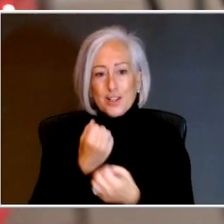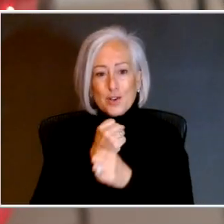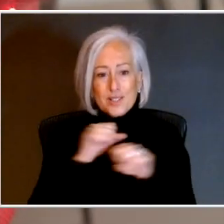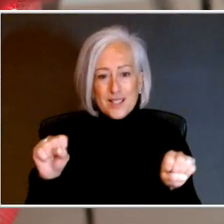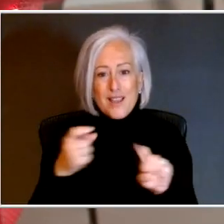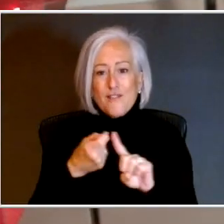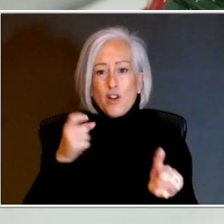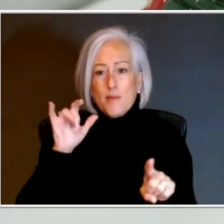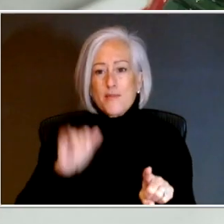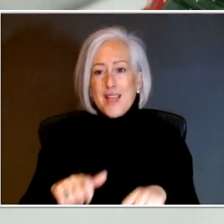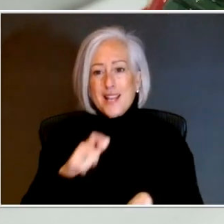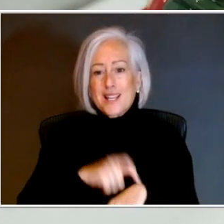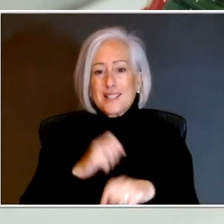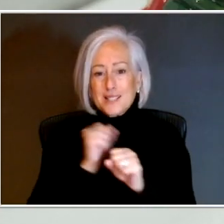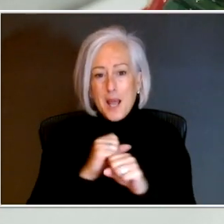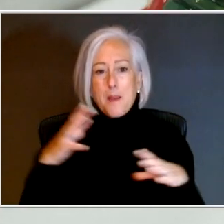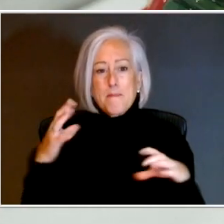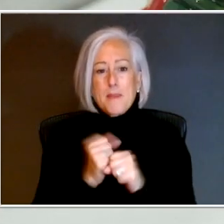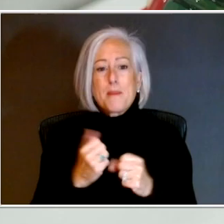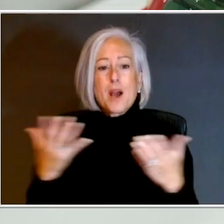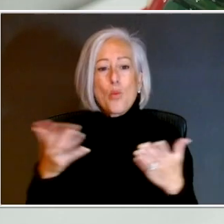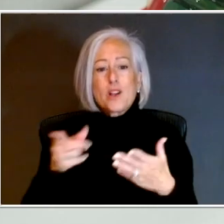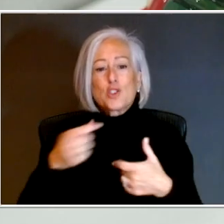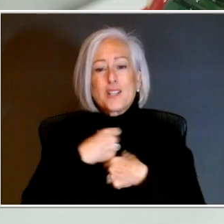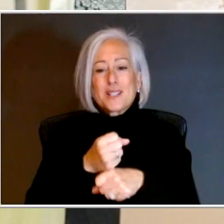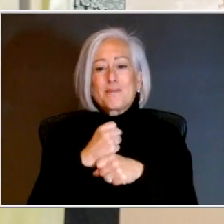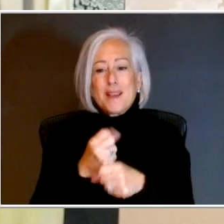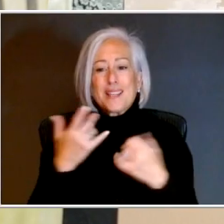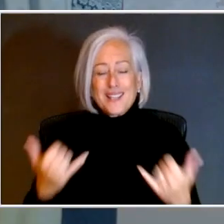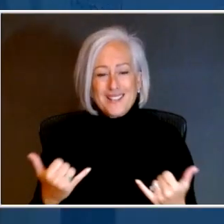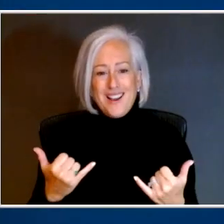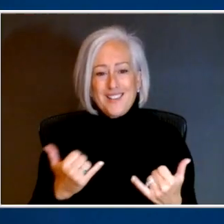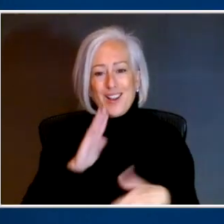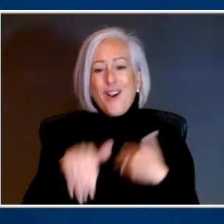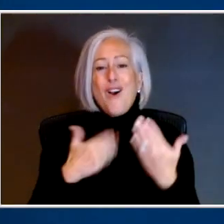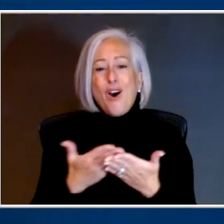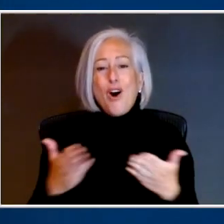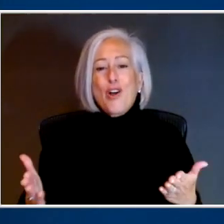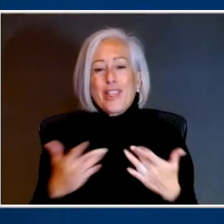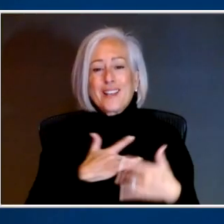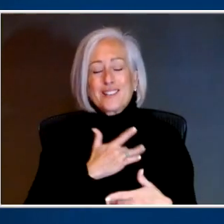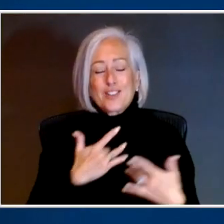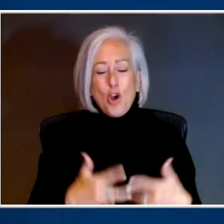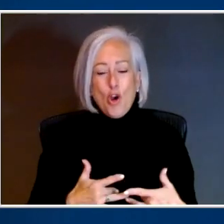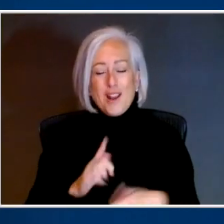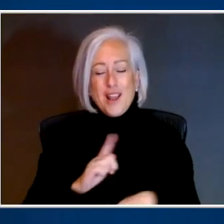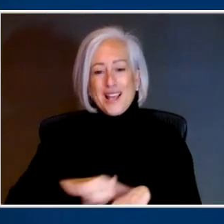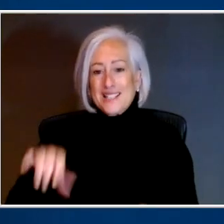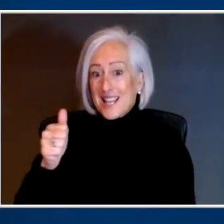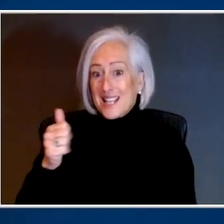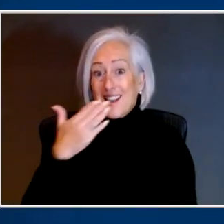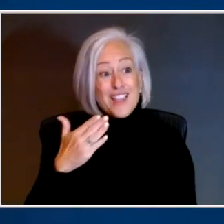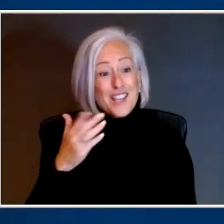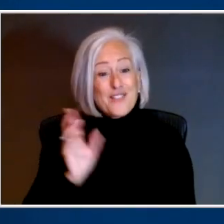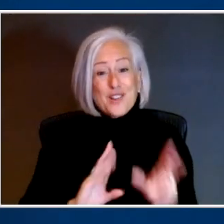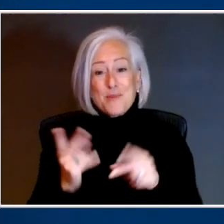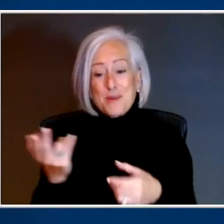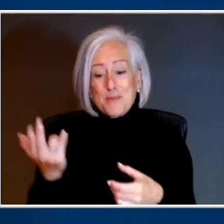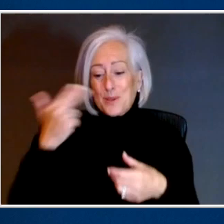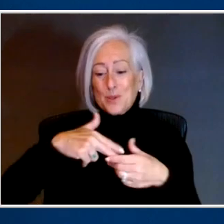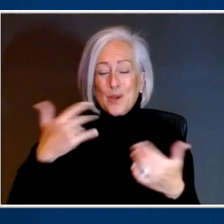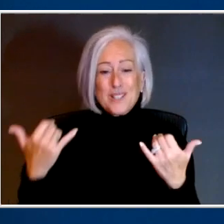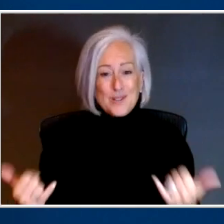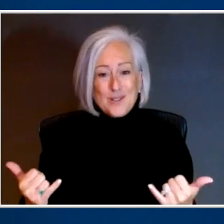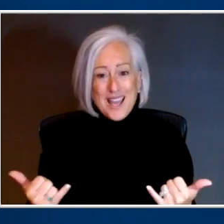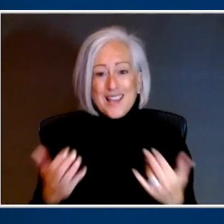beauty she is now creating. That's coming up on All Things Heart at 10 a.m. Thank you again to our panel of guests today. Thanks to our viewers for watching. We'll